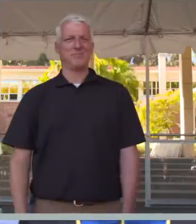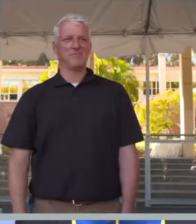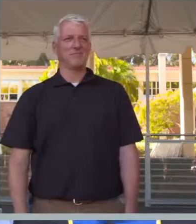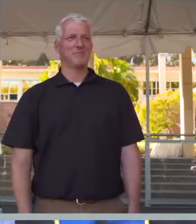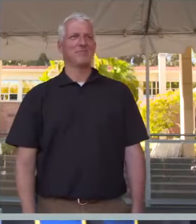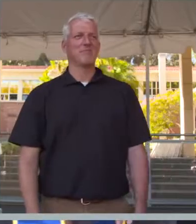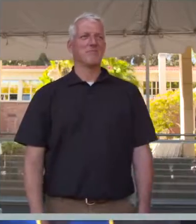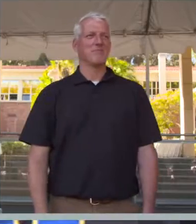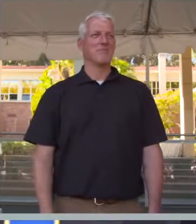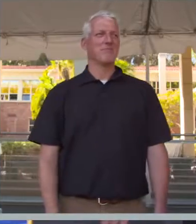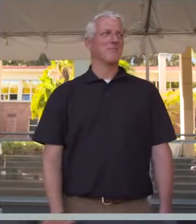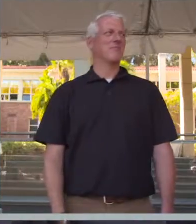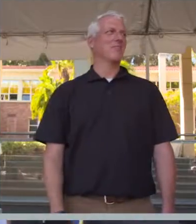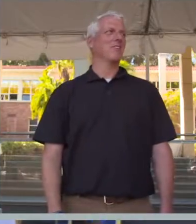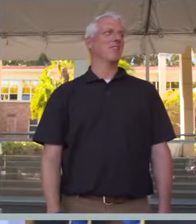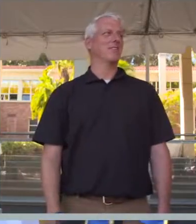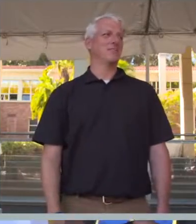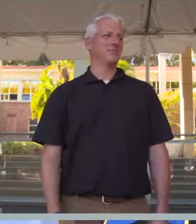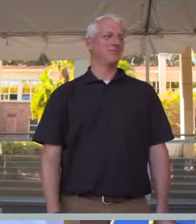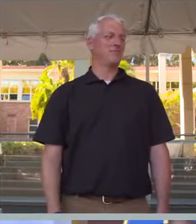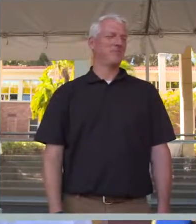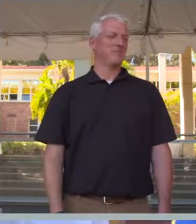Brittany Ia.